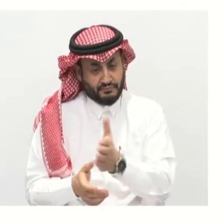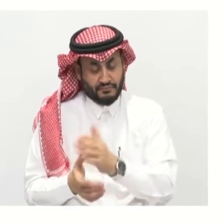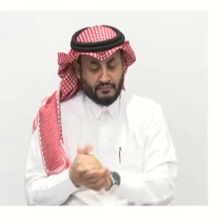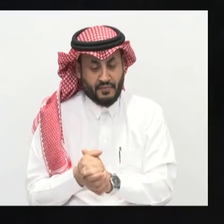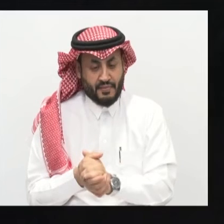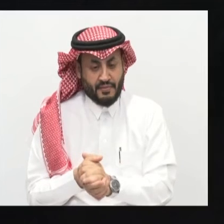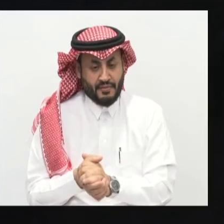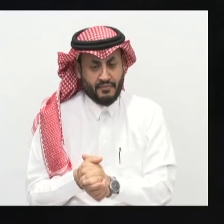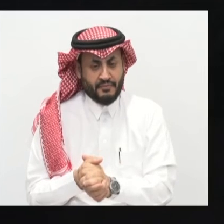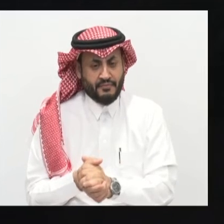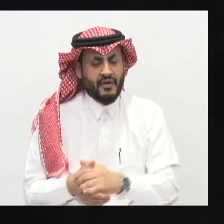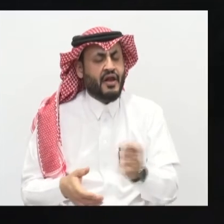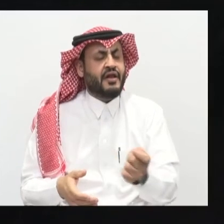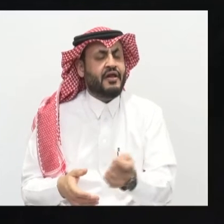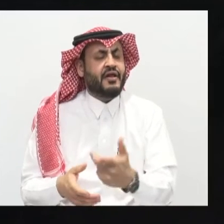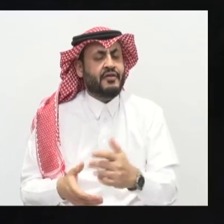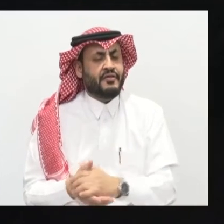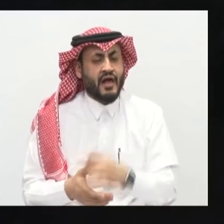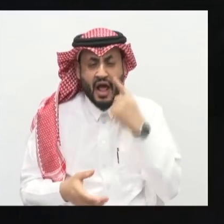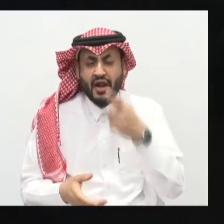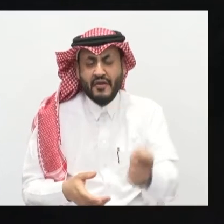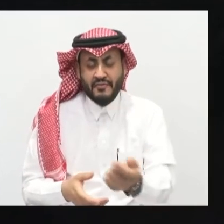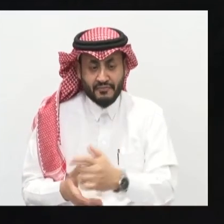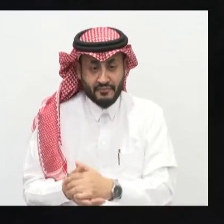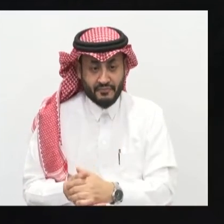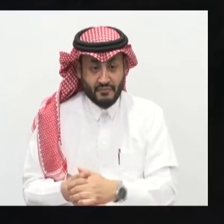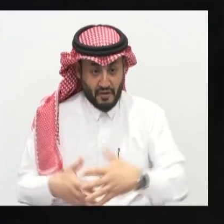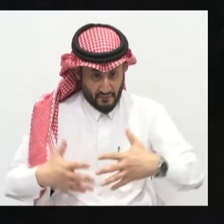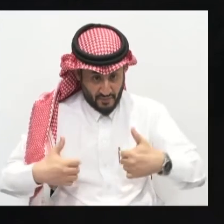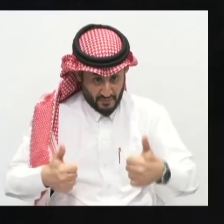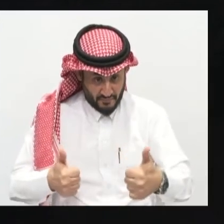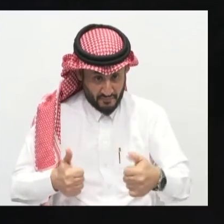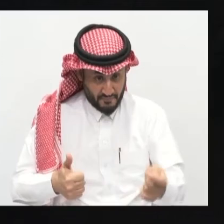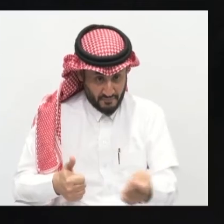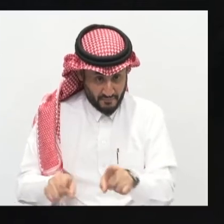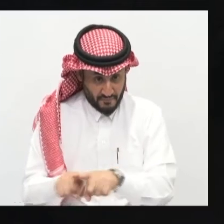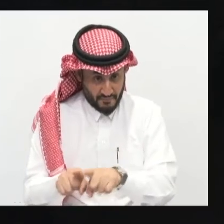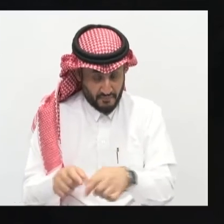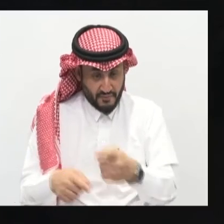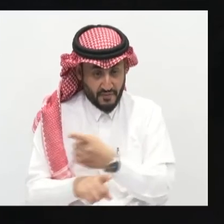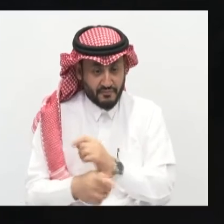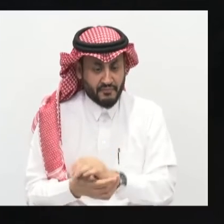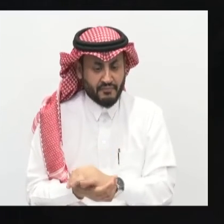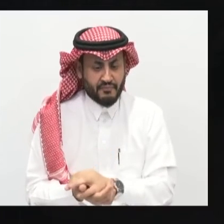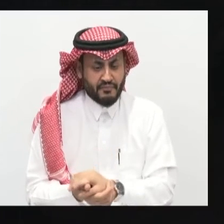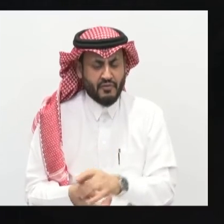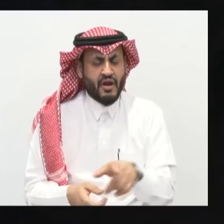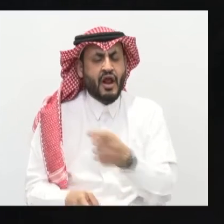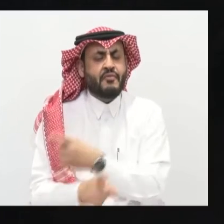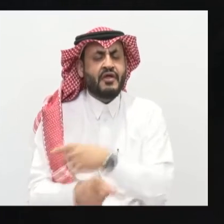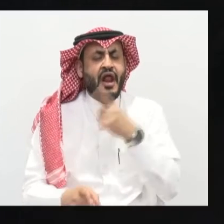Okay, so how was it? How was the writing? How's the writing, by the way? Do you feel comfortable writing with me? Or do you think I'm going too